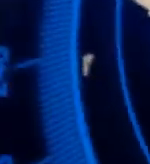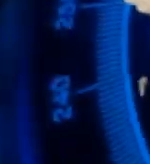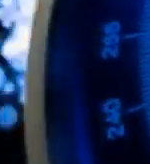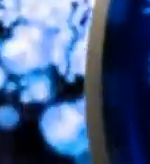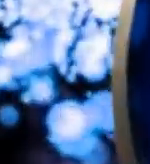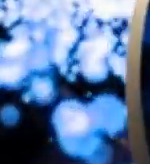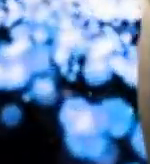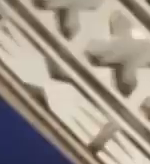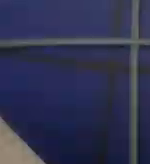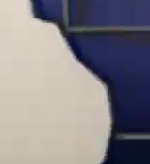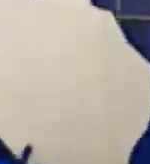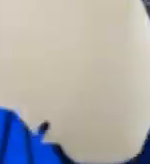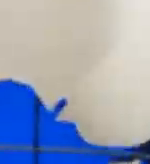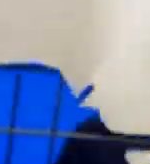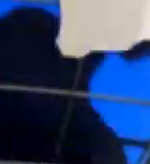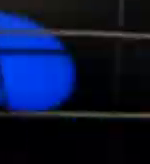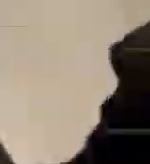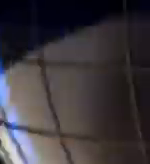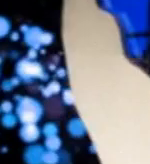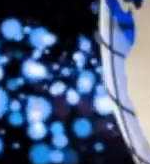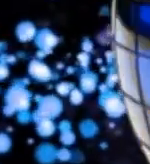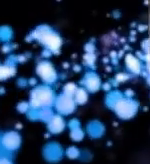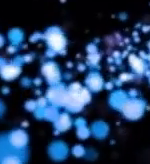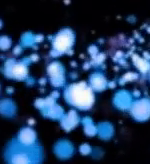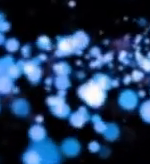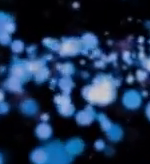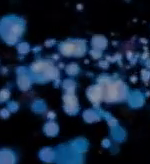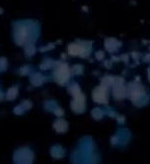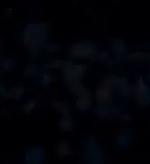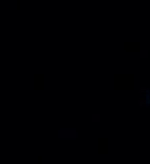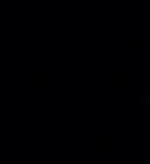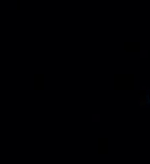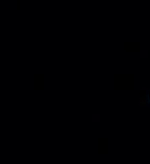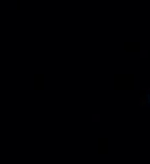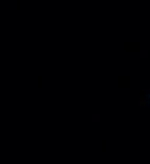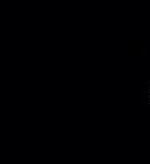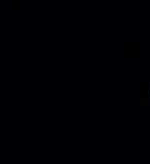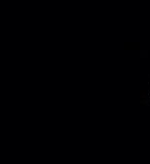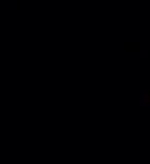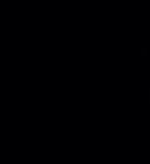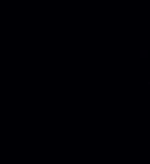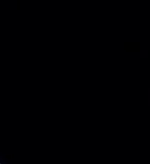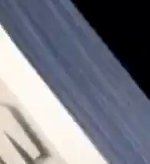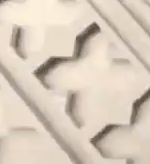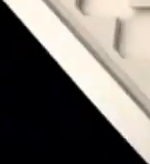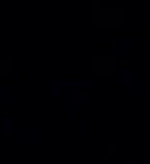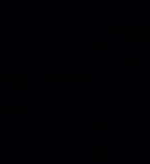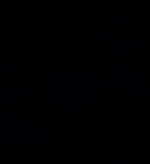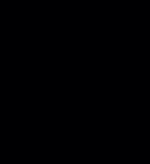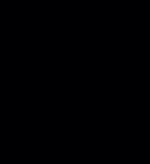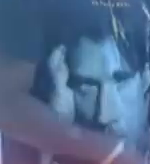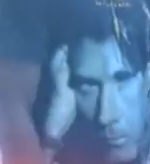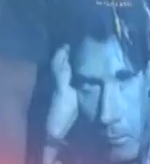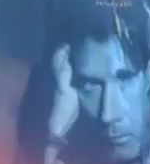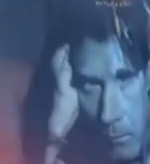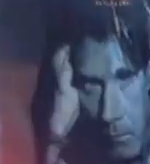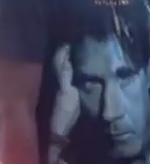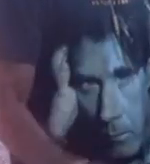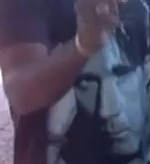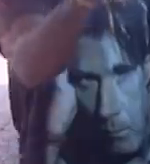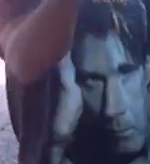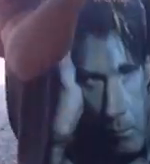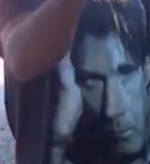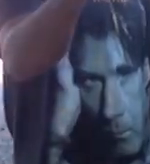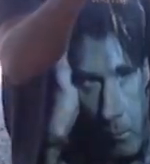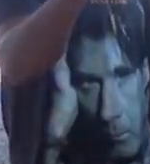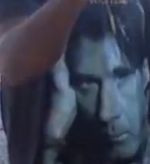come forward and more sailing under Blue Lane Initiative. Now for these stories and others, tune in daily to our sister radio station Gold